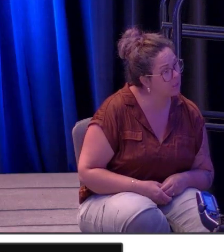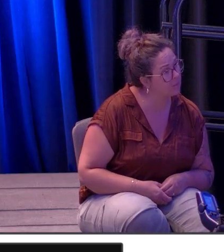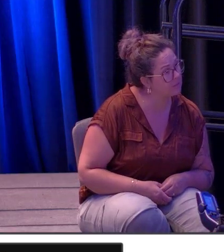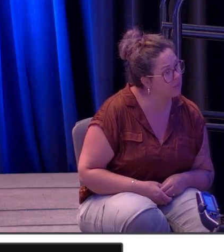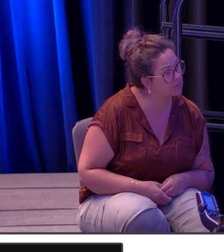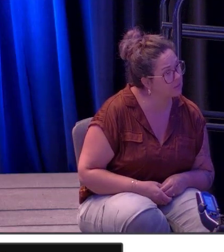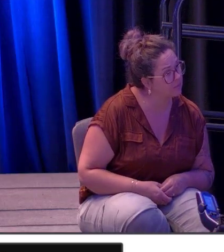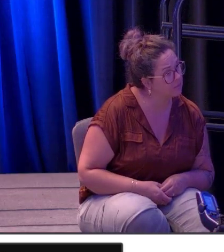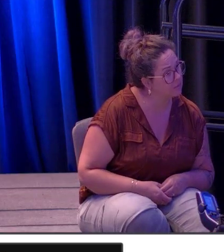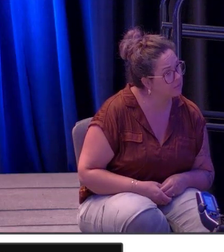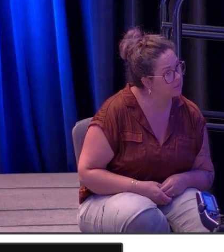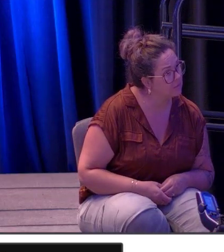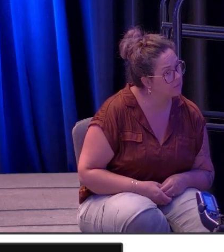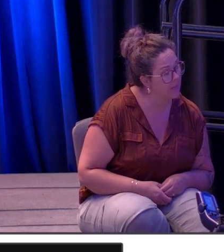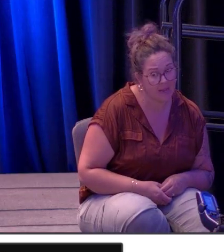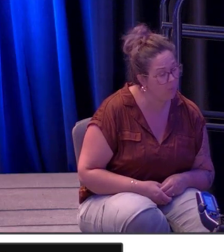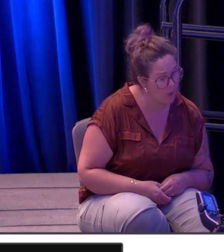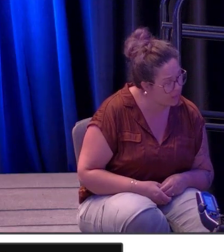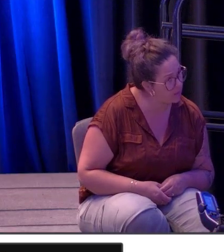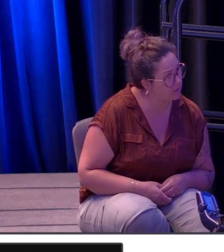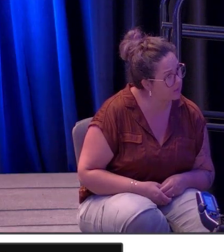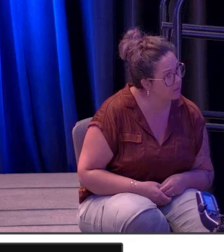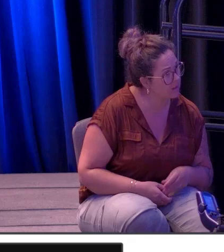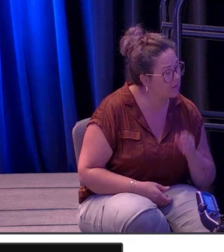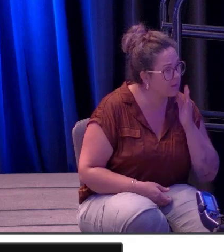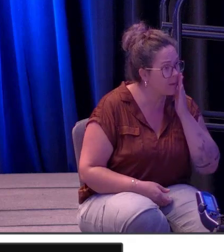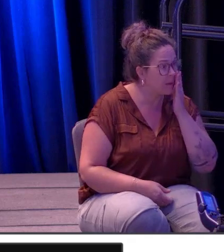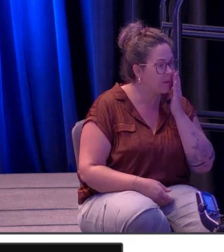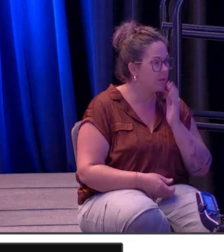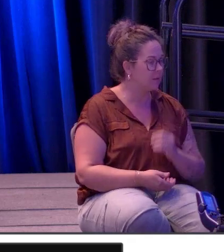Do you have the mic? Mic?